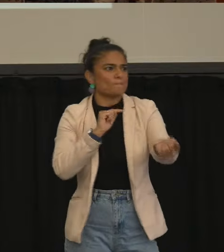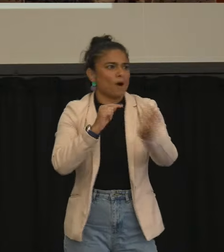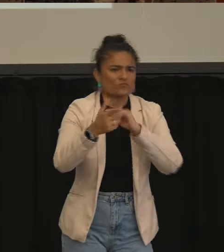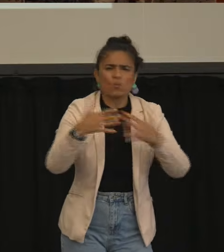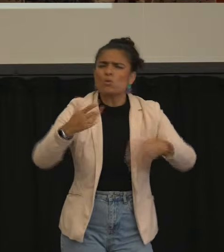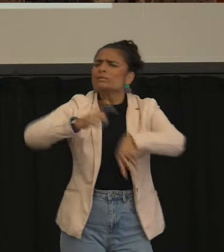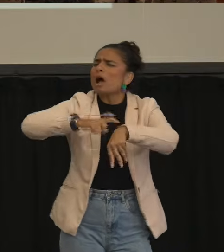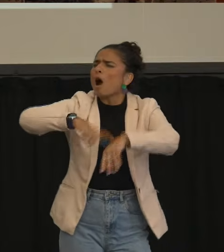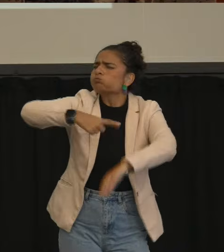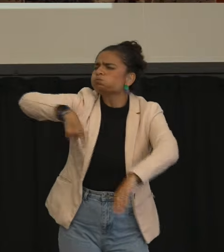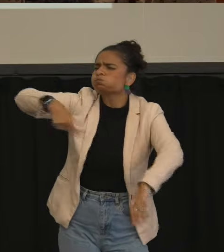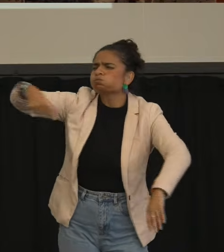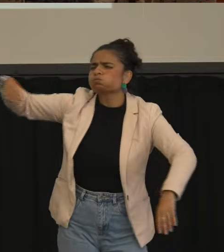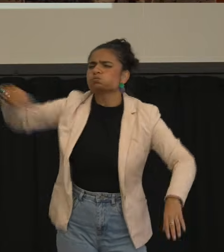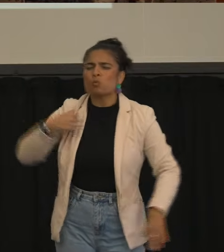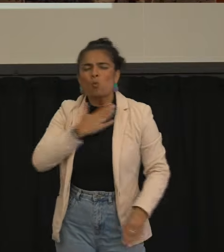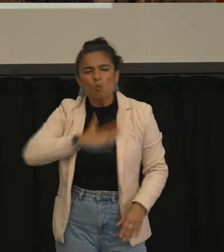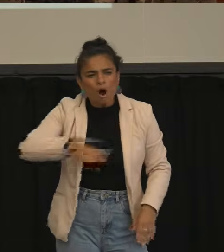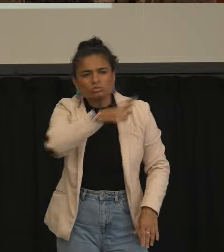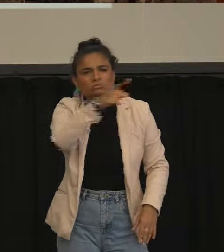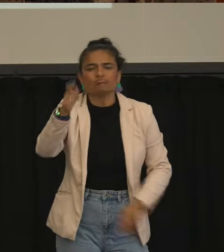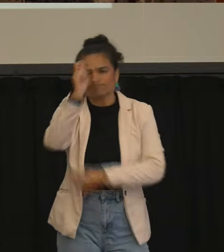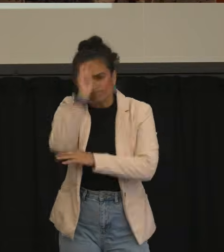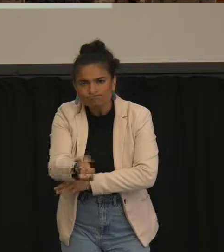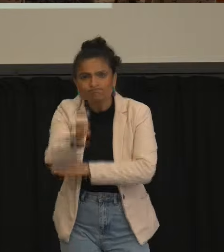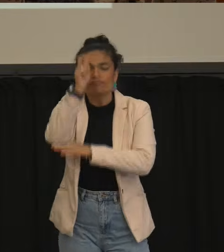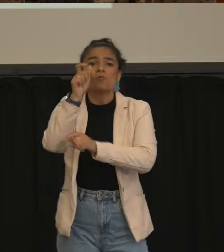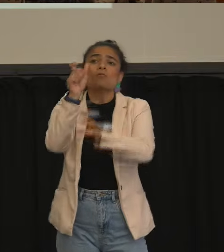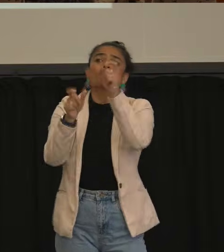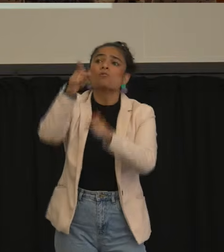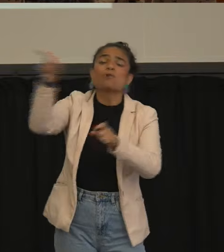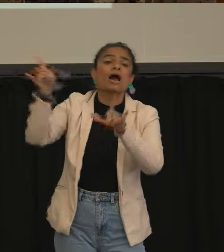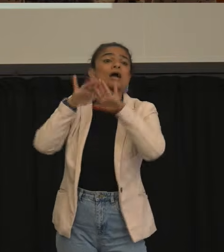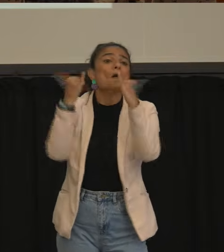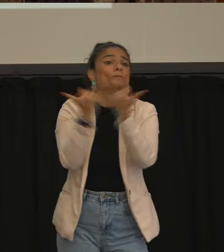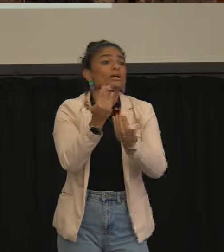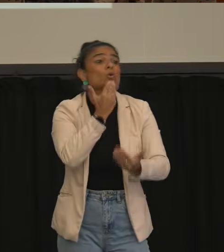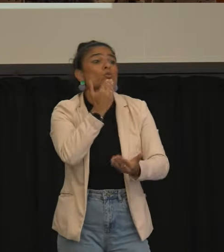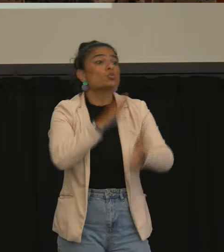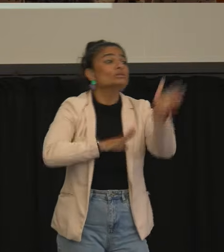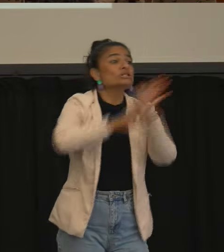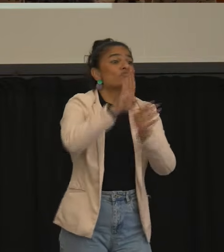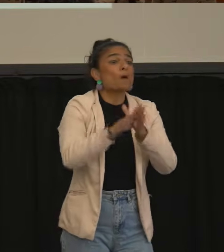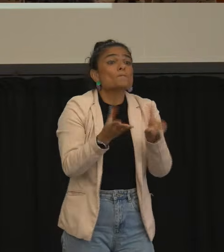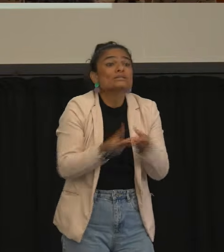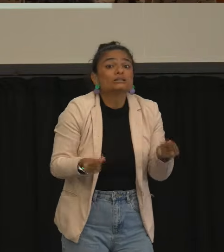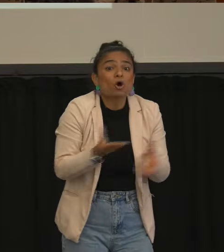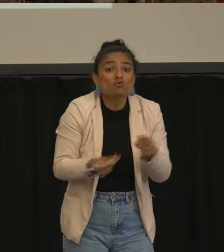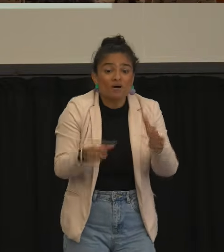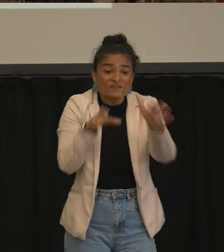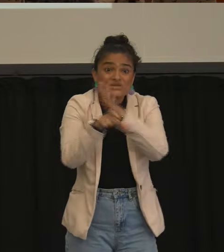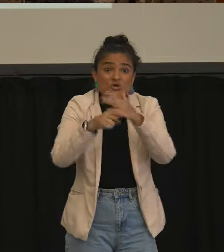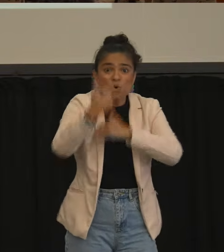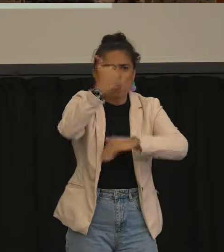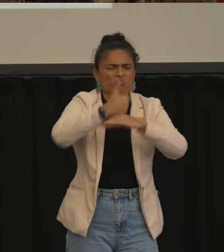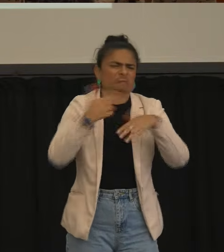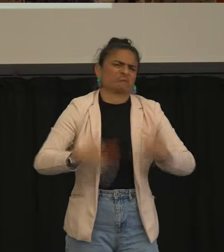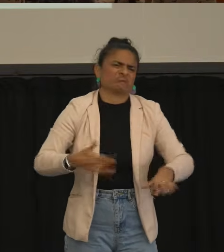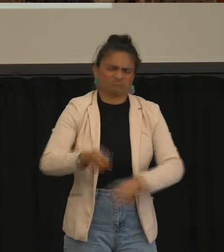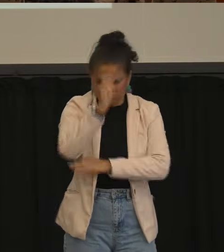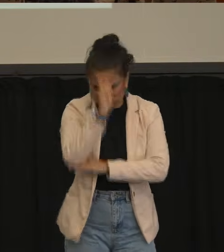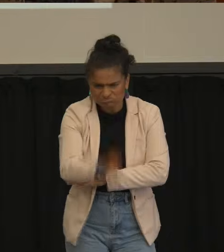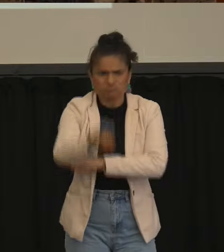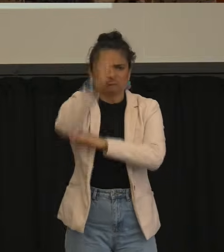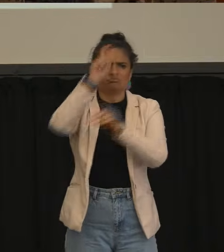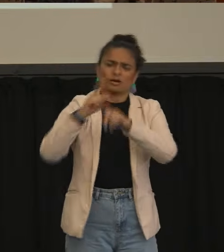etc., etc. It's a back and forth process, and it takes quite a lot of time. So we want you to see this so that you can also acknowledge